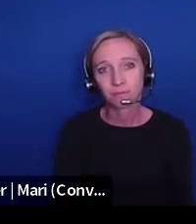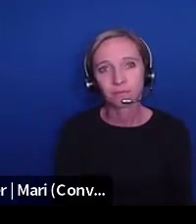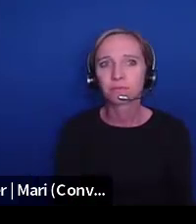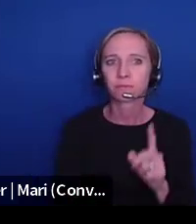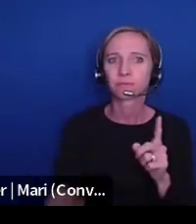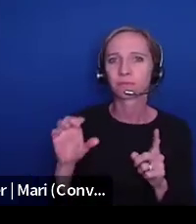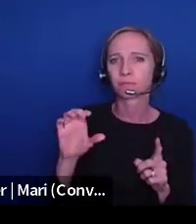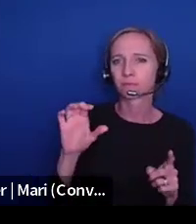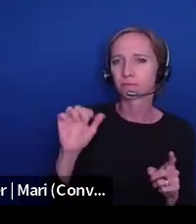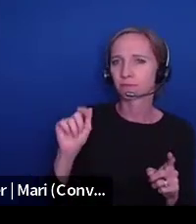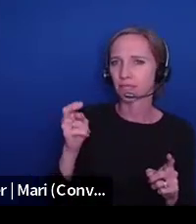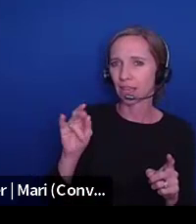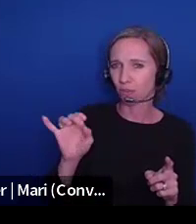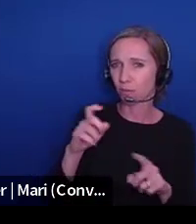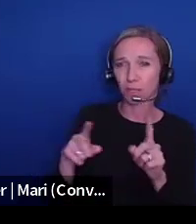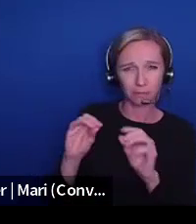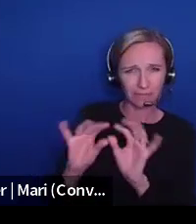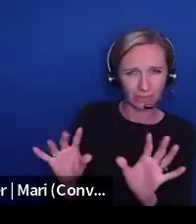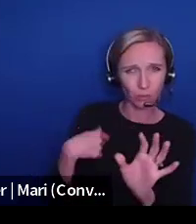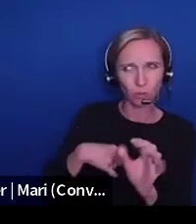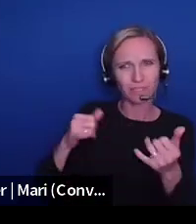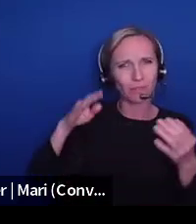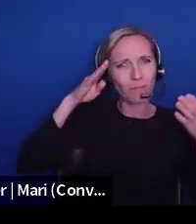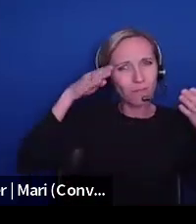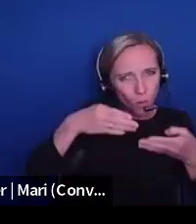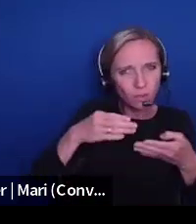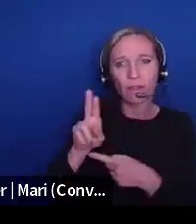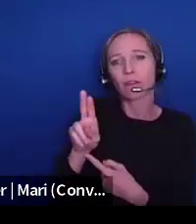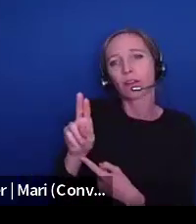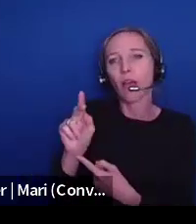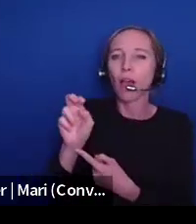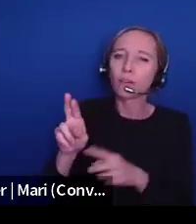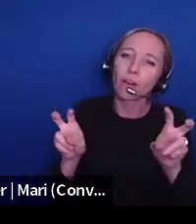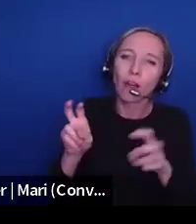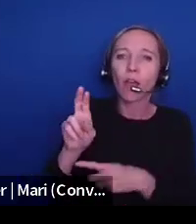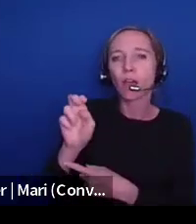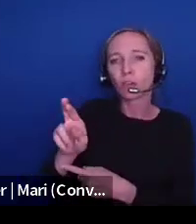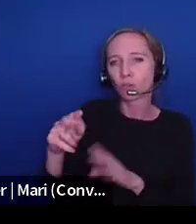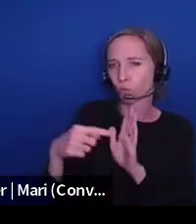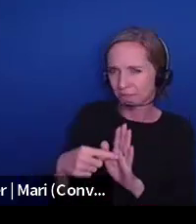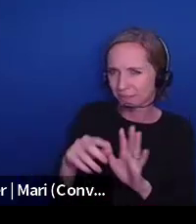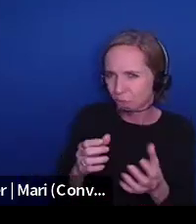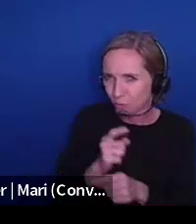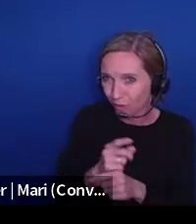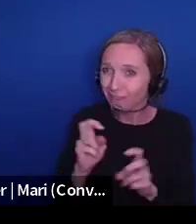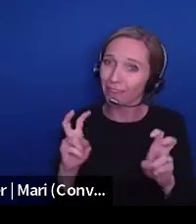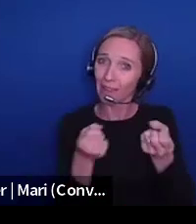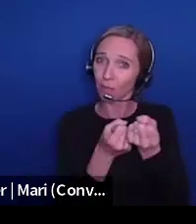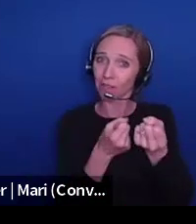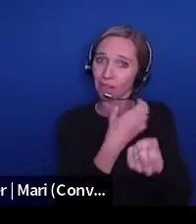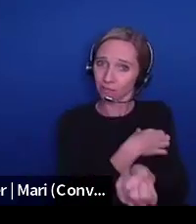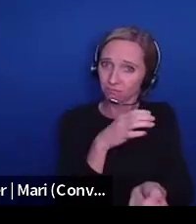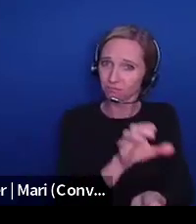But just to be clear, we still are focusing on underrepresented, like kind of like helping and empowering